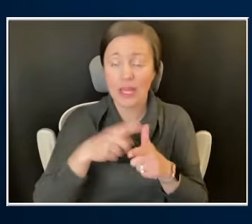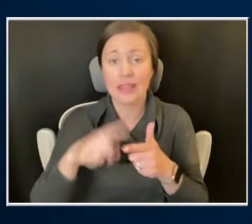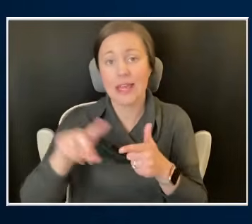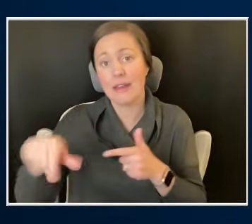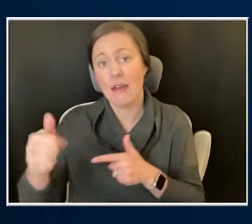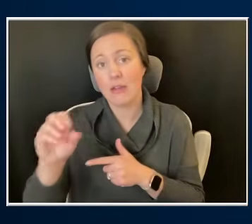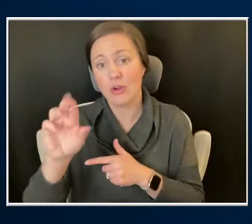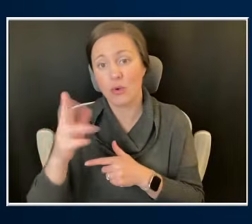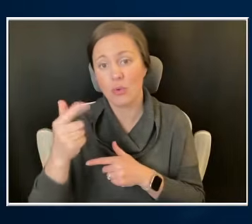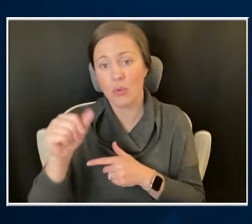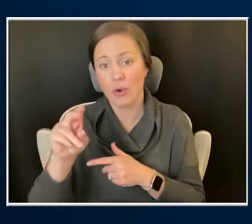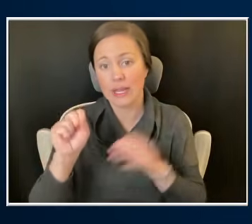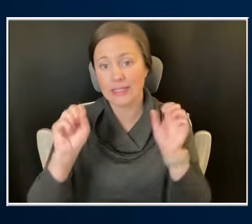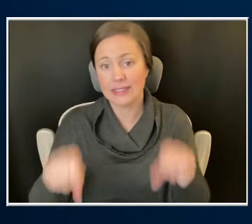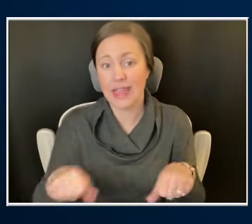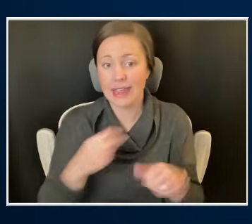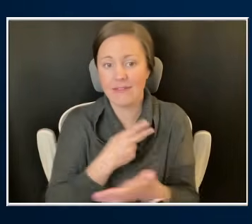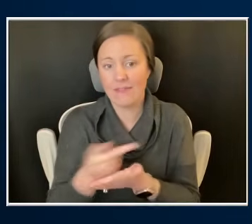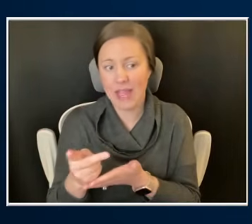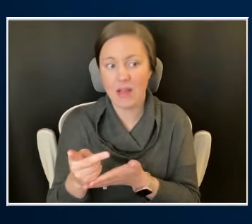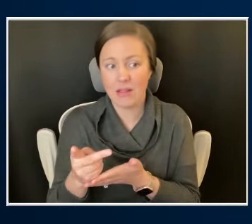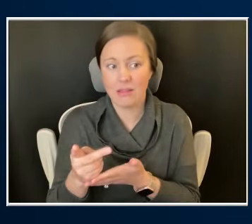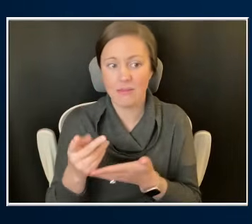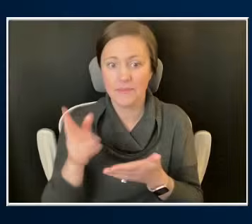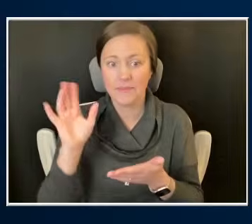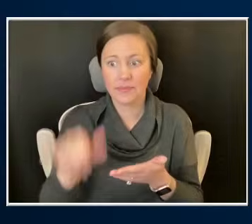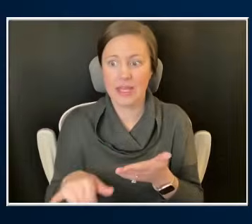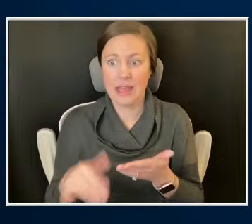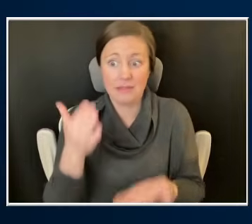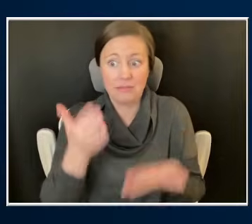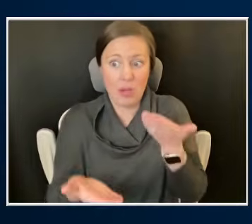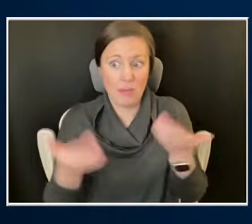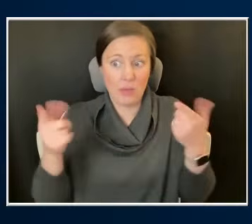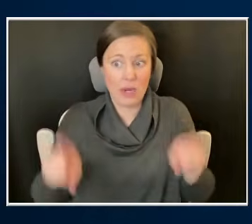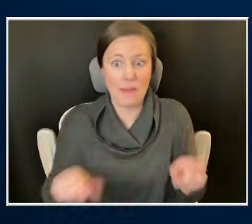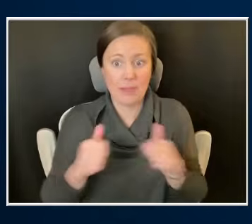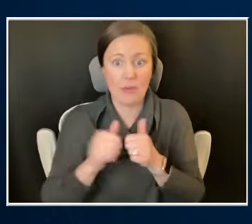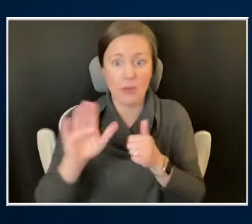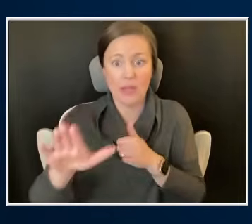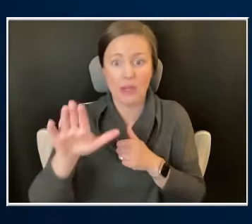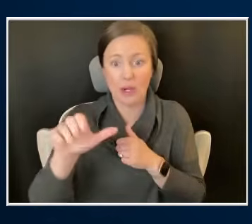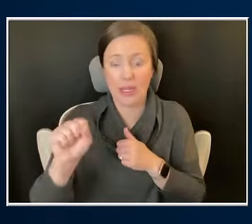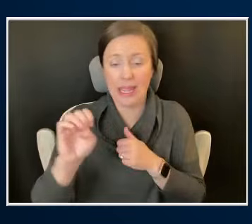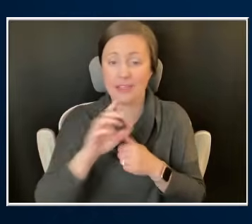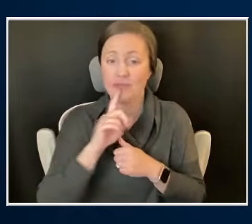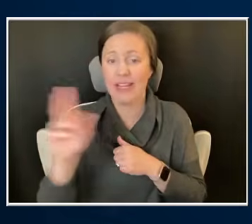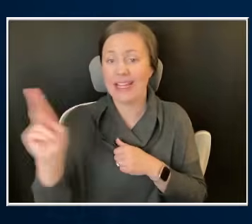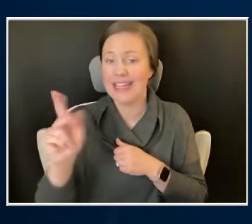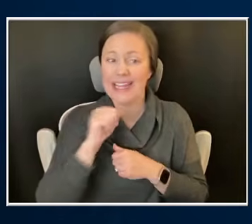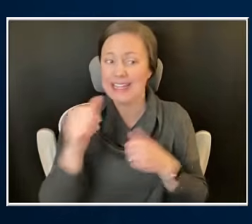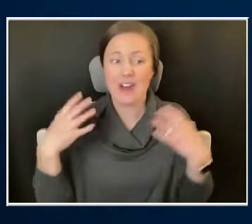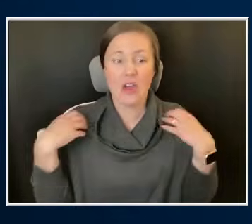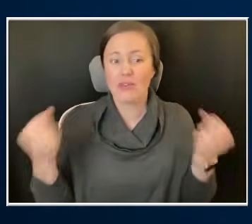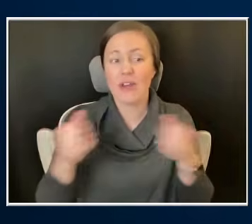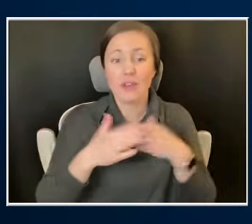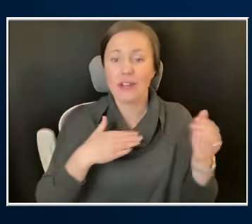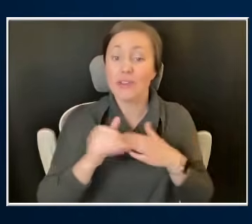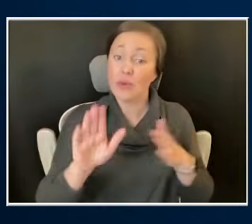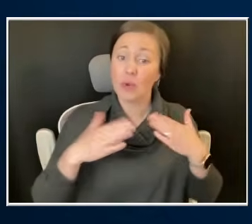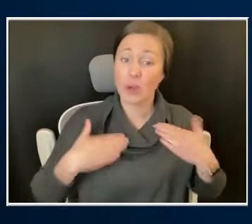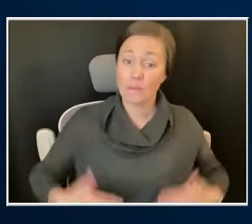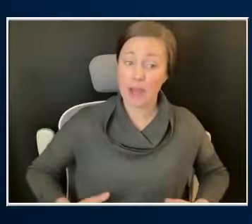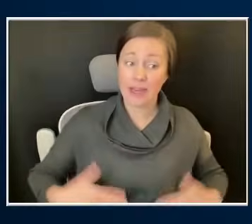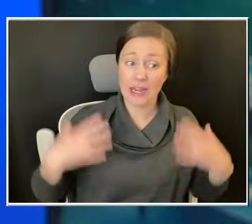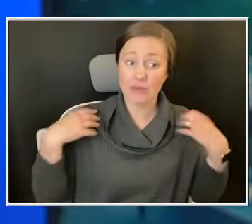And that's, in all likelihood, what happened in her case, where the kidneys just didn't recover even after her body recovered from the shock